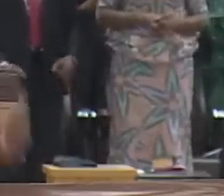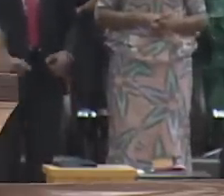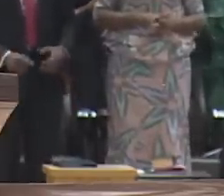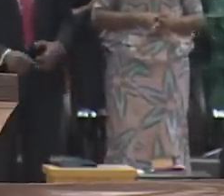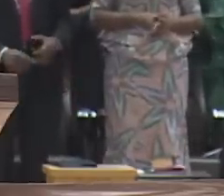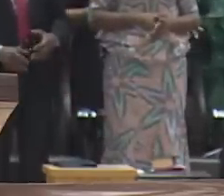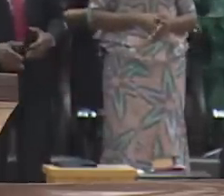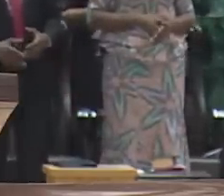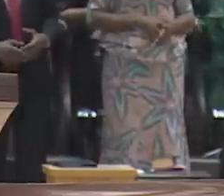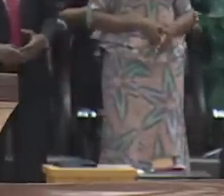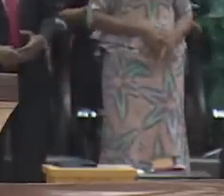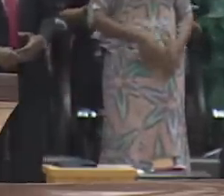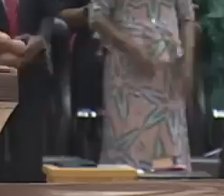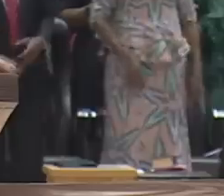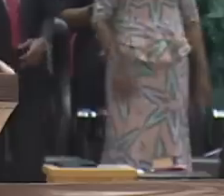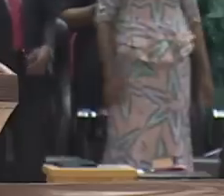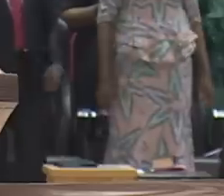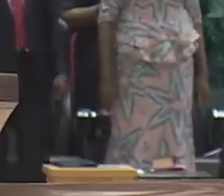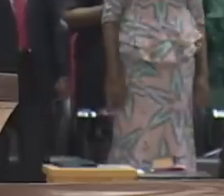Thank you, my Savior.